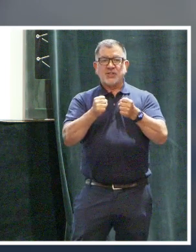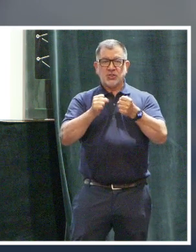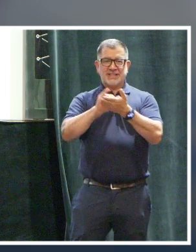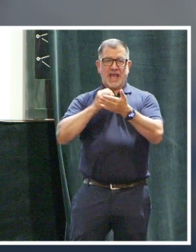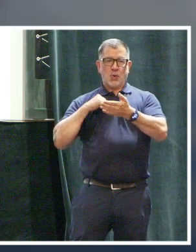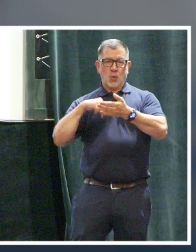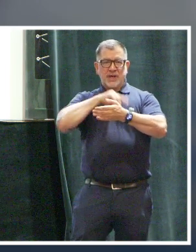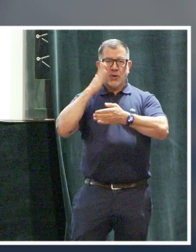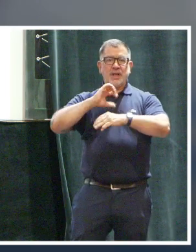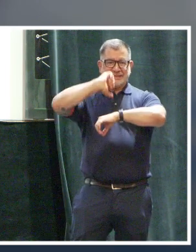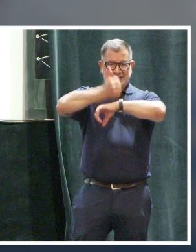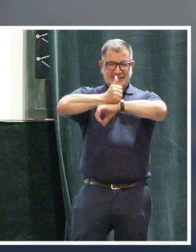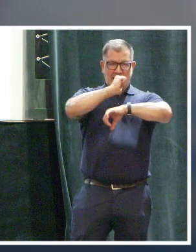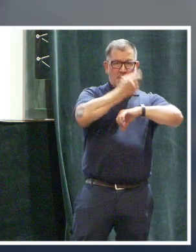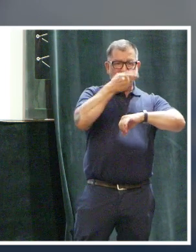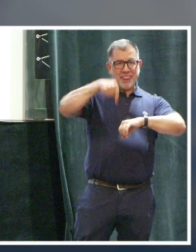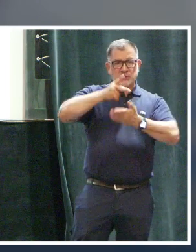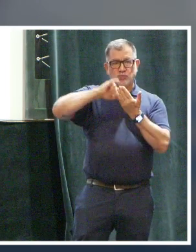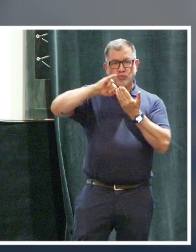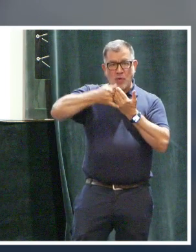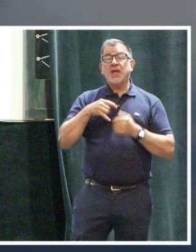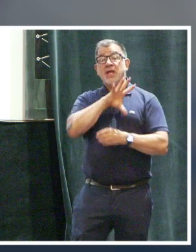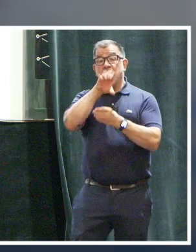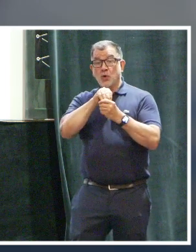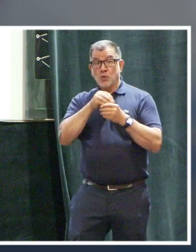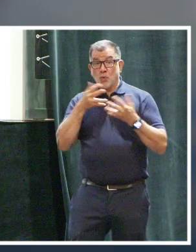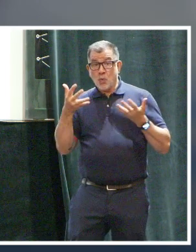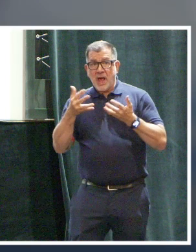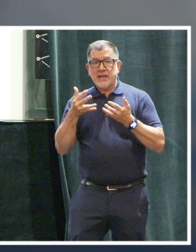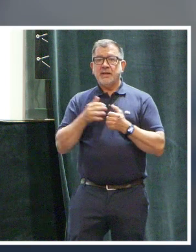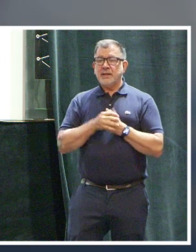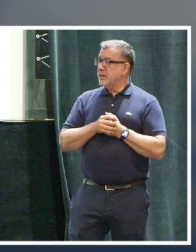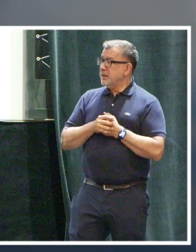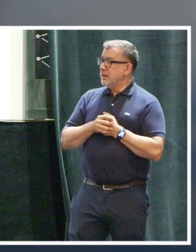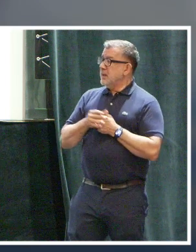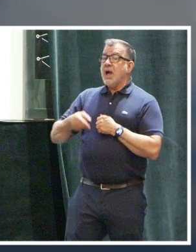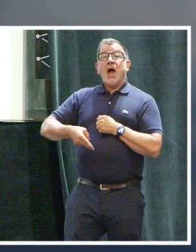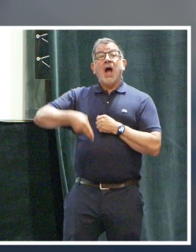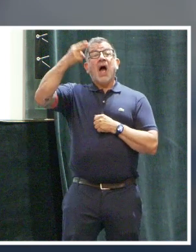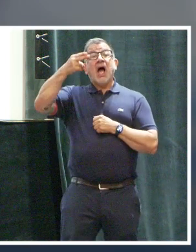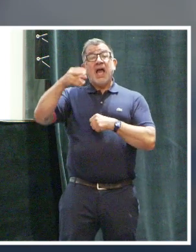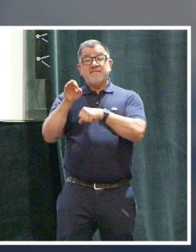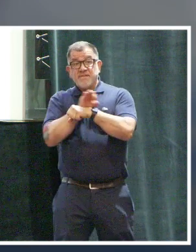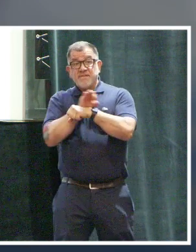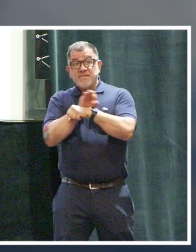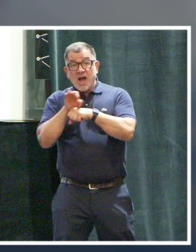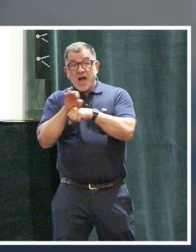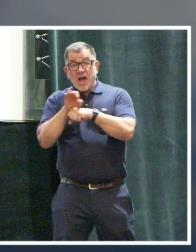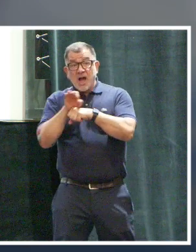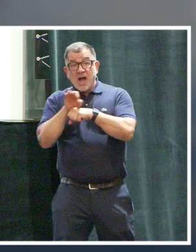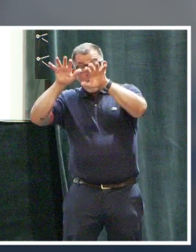project, including pervious paving, including high capacity or high function rain